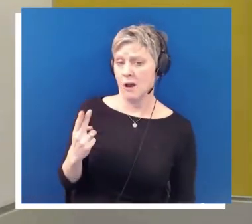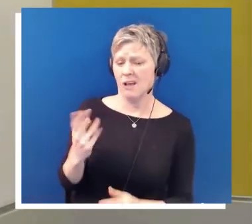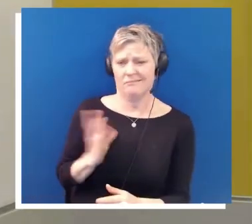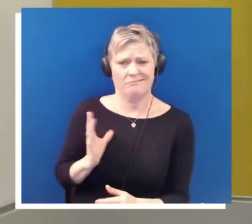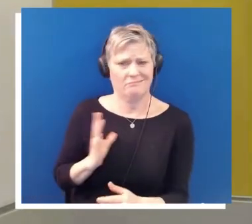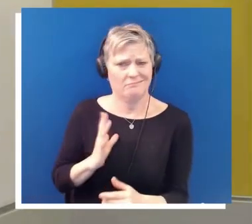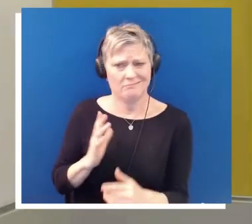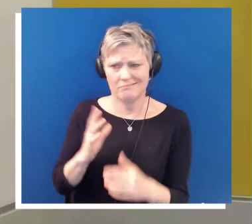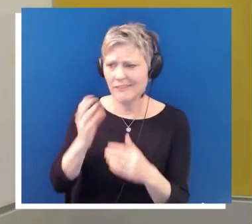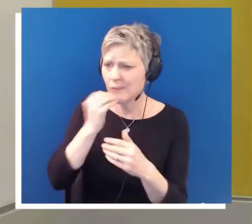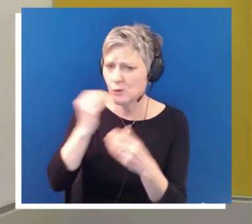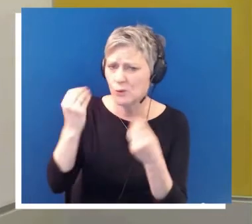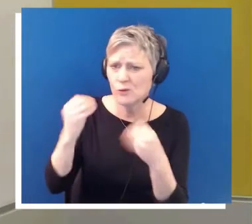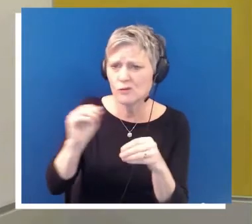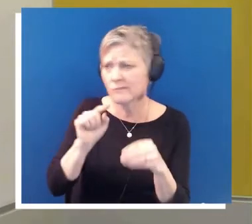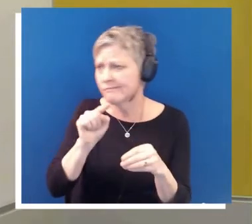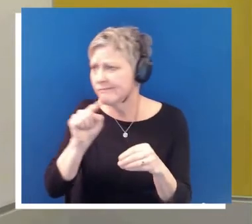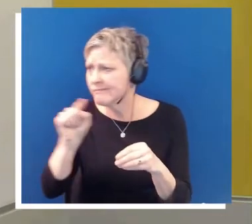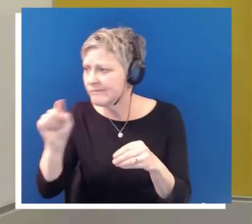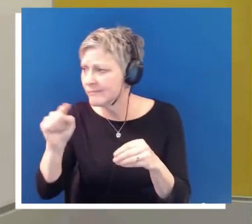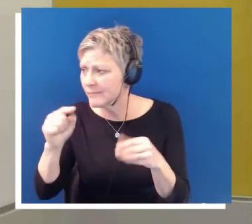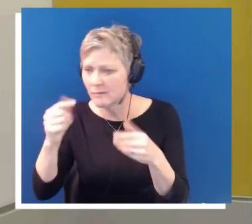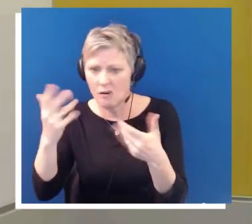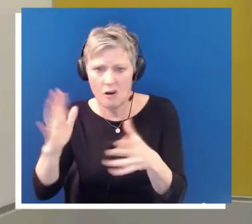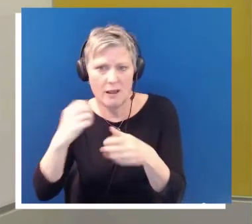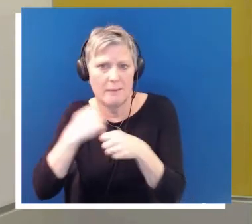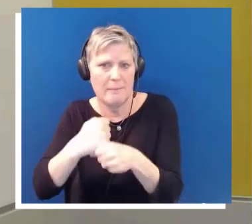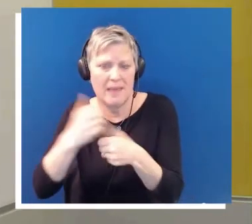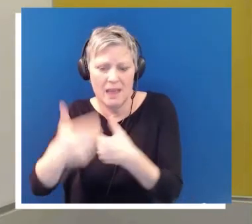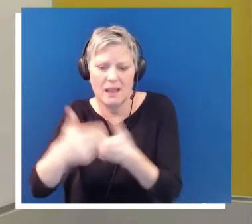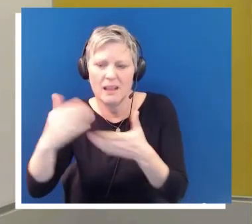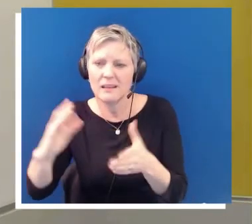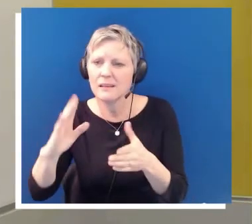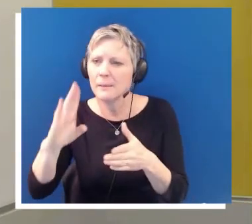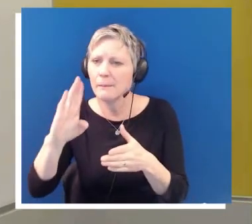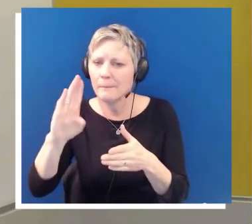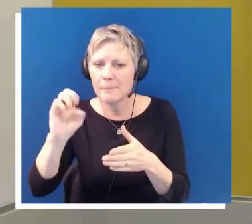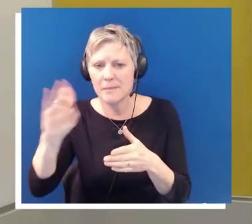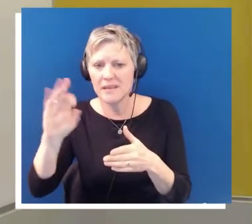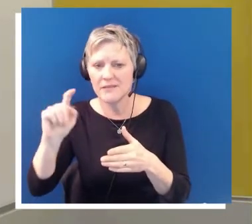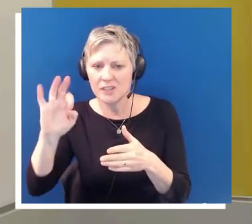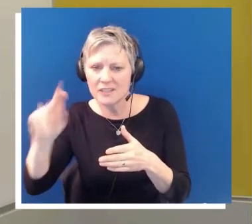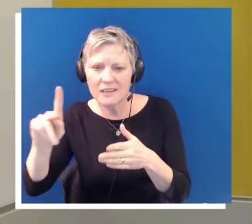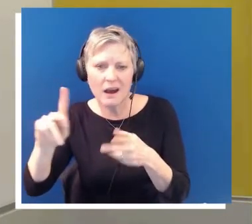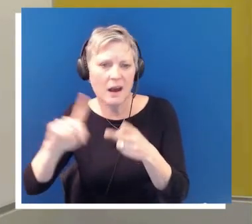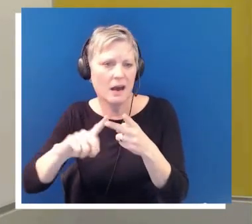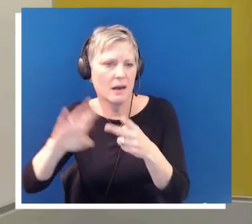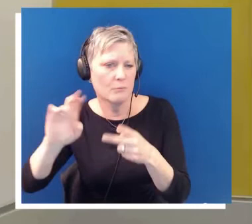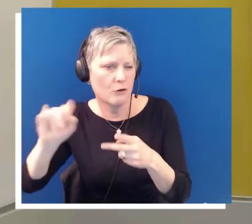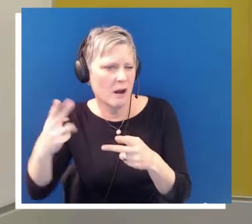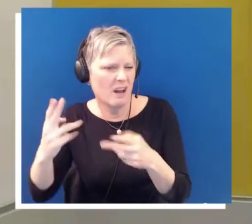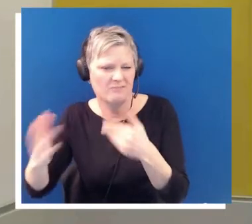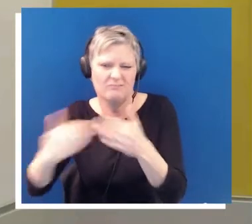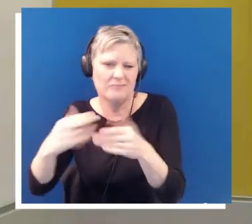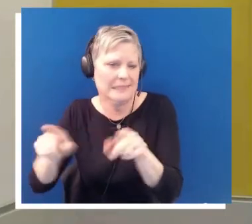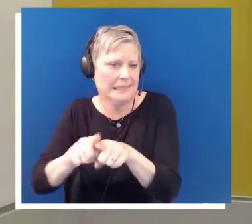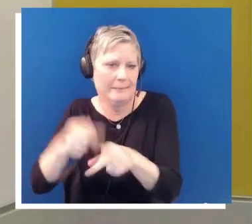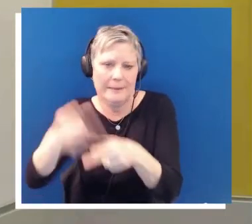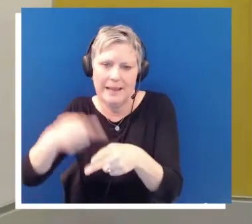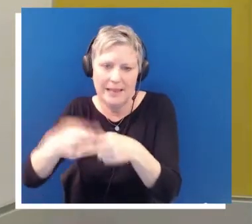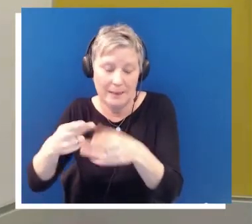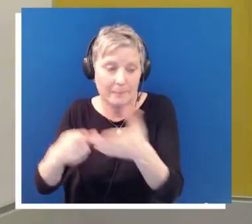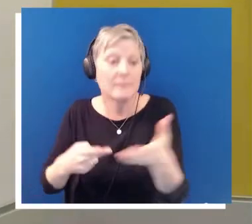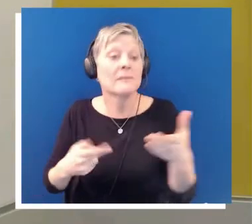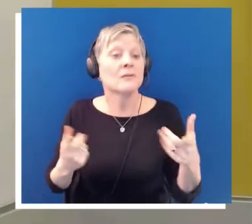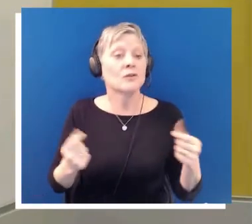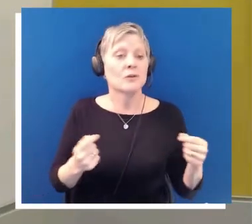you just go right down the grocery store aisle. You might see the cartons there that say beef stock or beef broth. It's actually the same thing. Doesn't really matter. But what I want to do